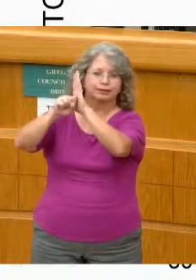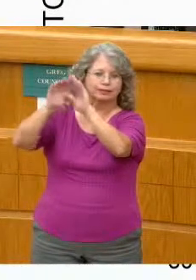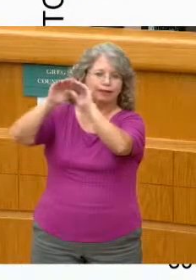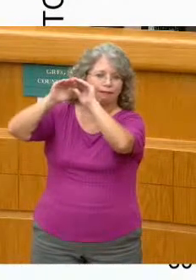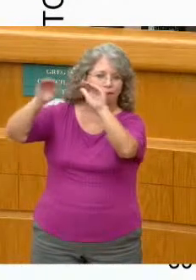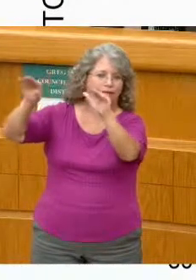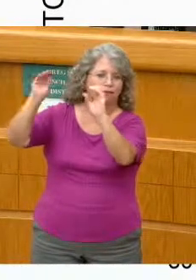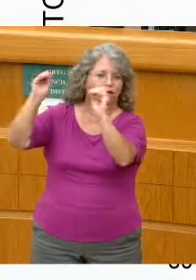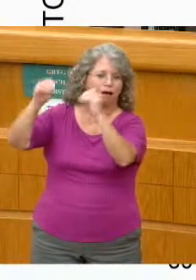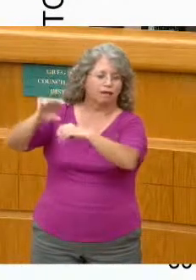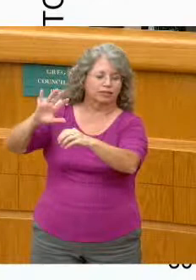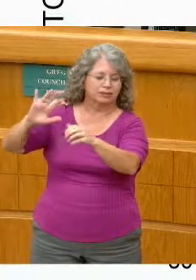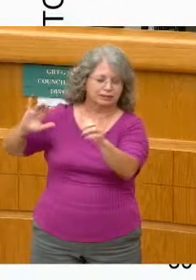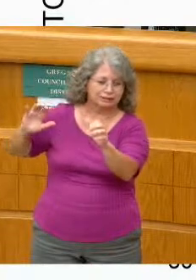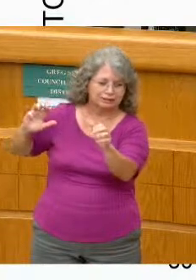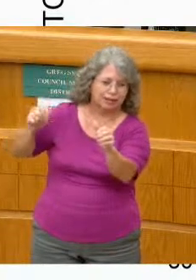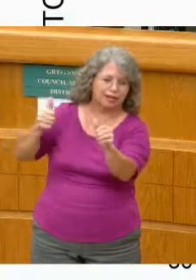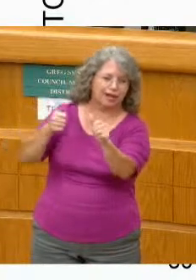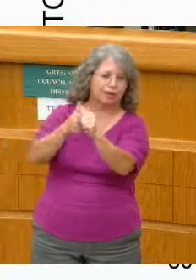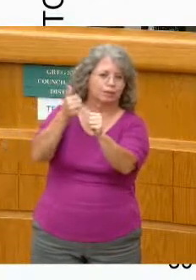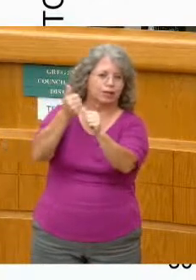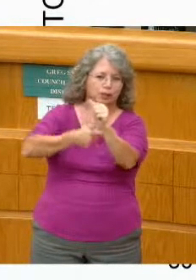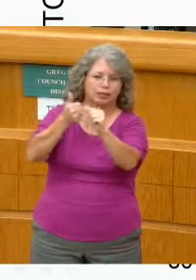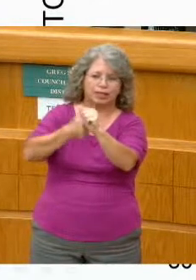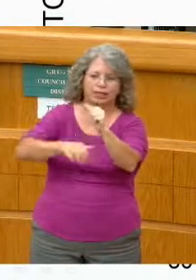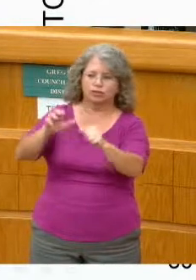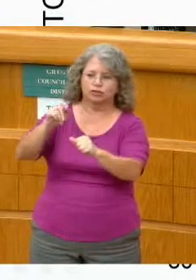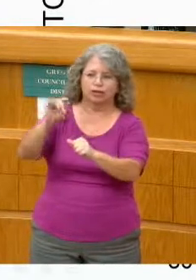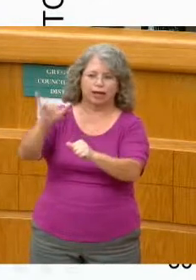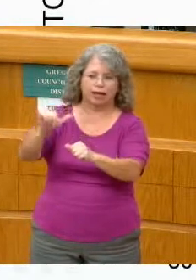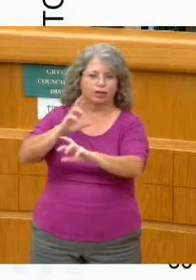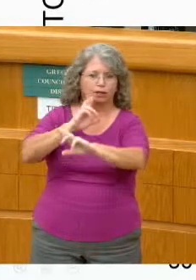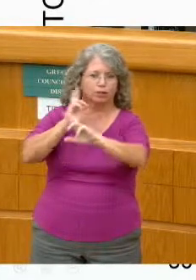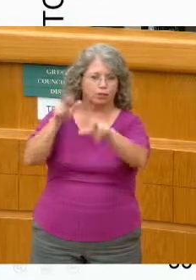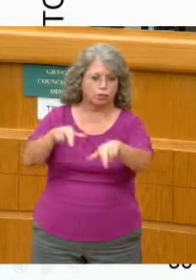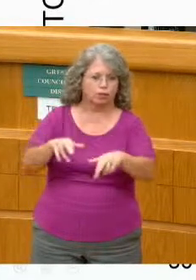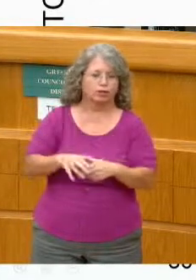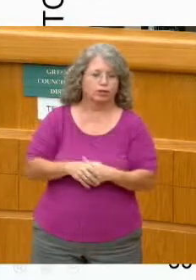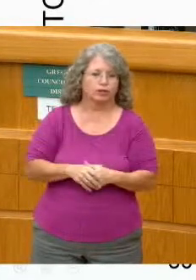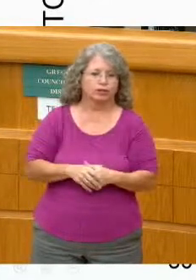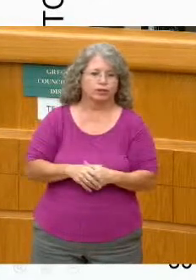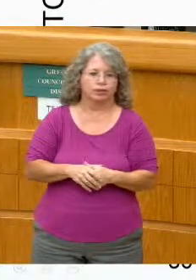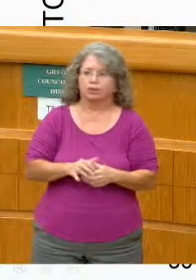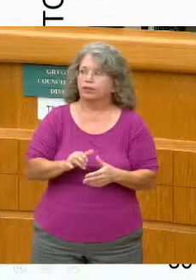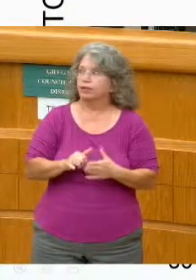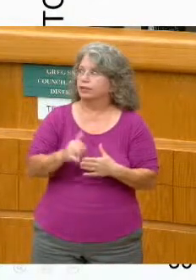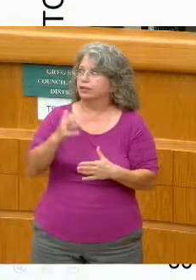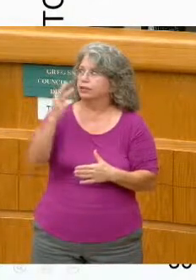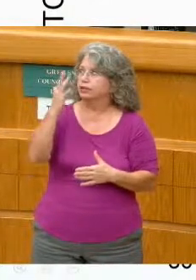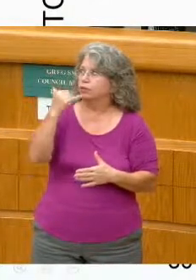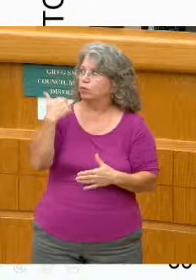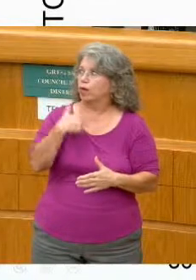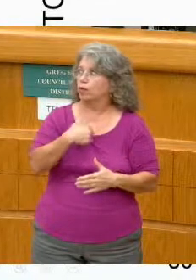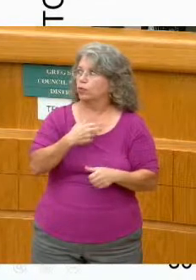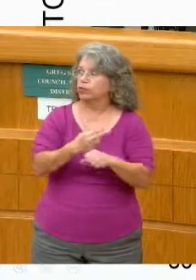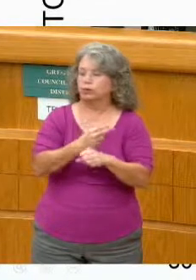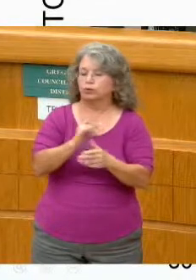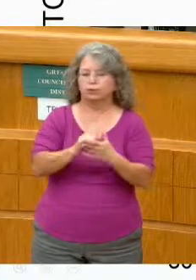through for each and every county in counting these death certificates, which is why we use